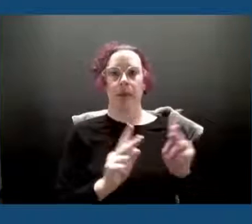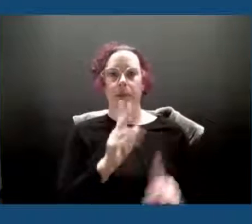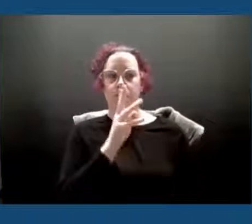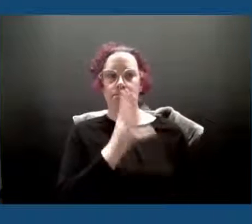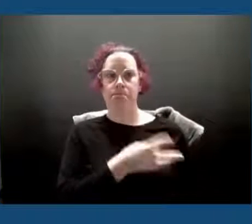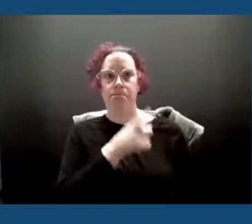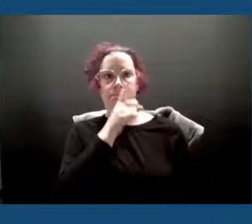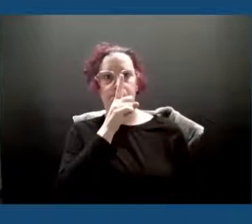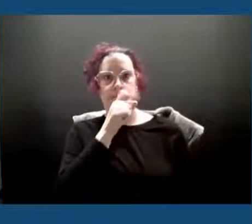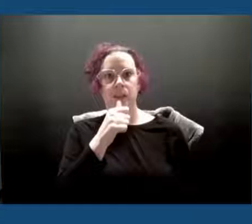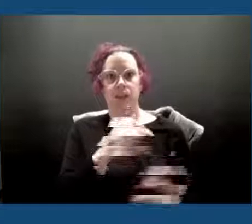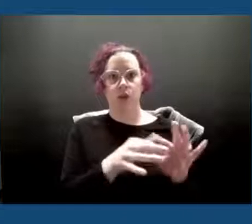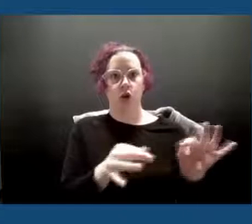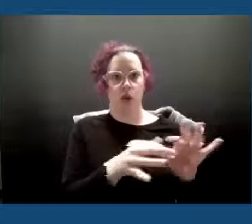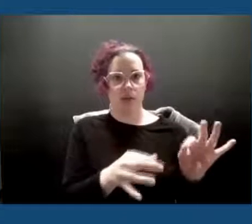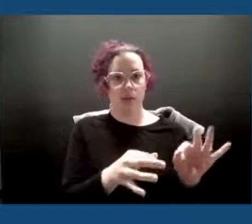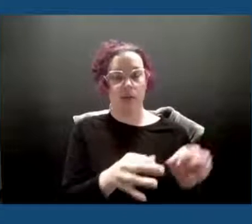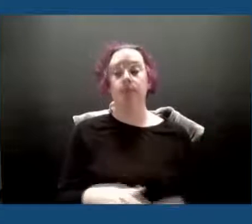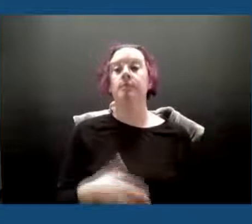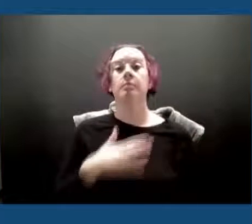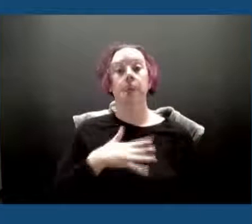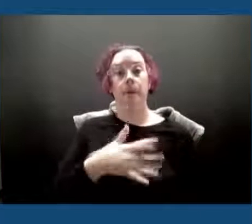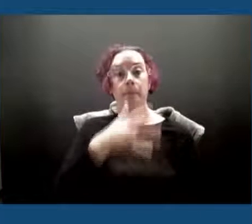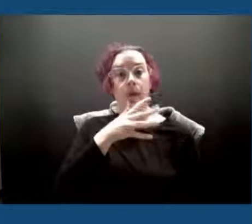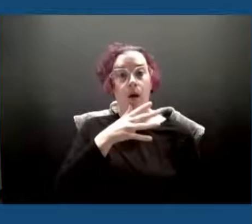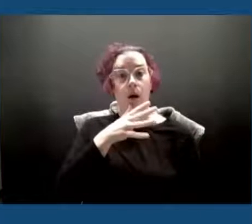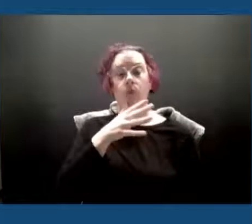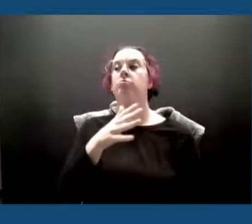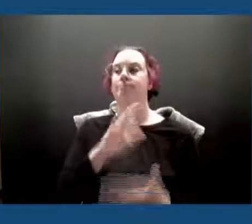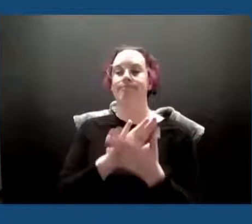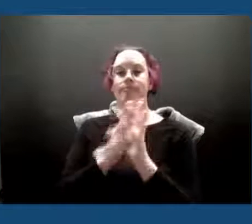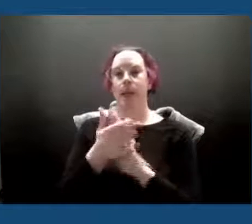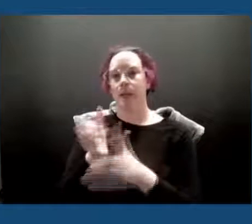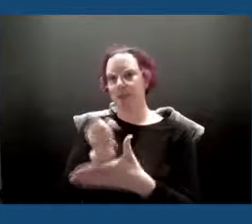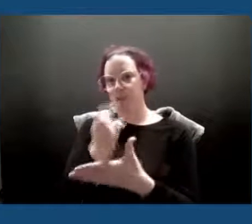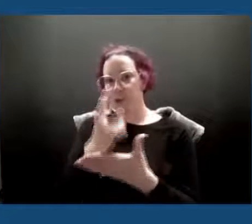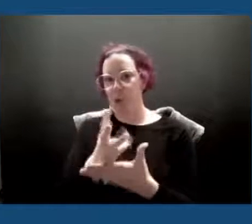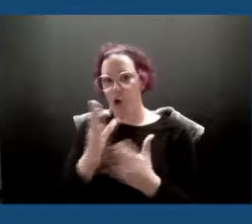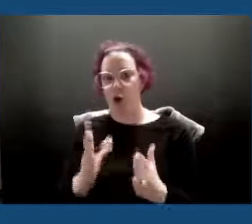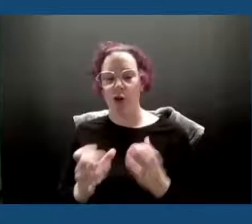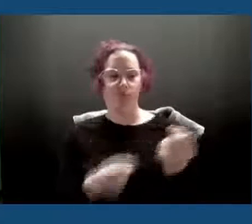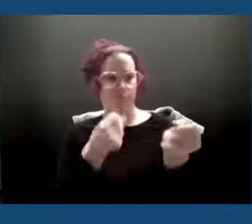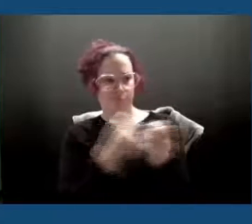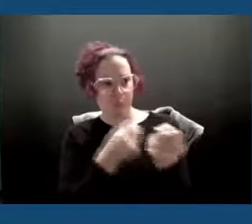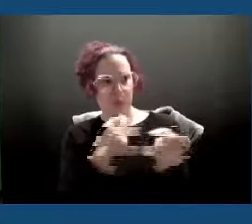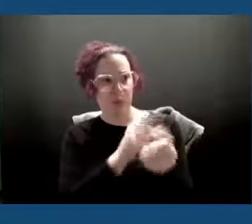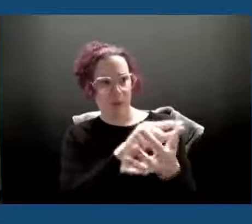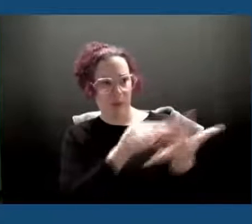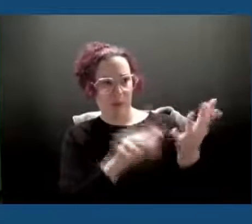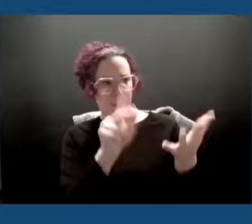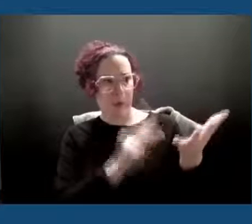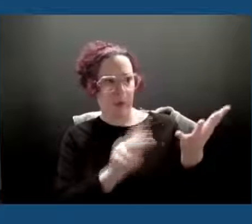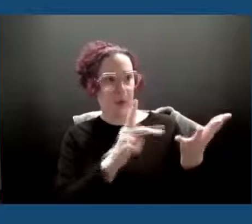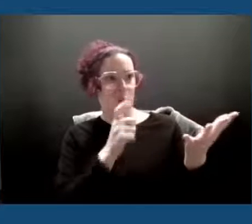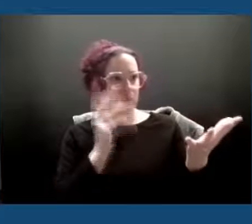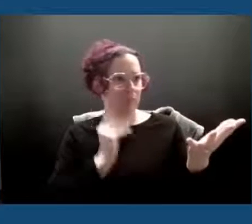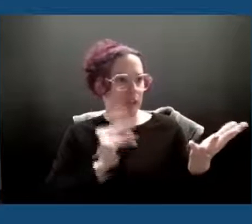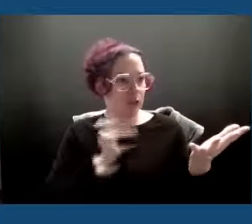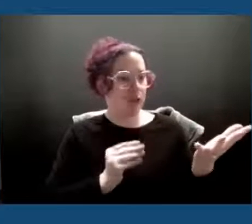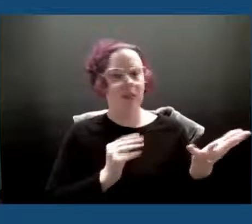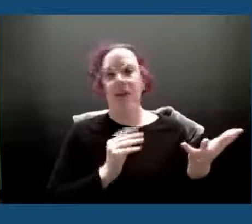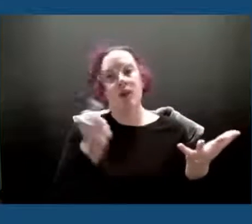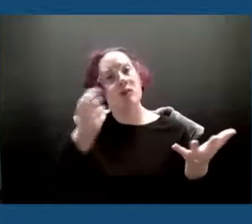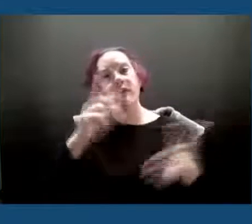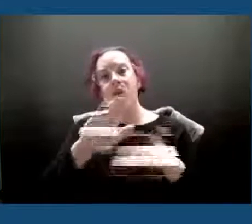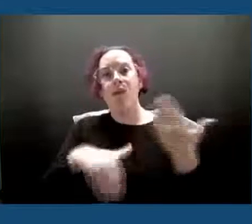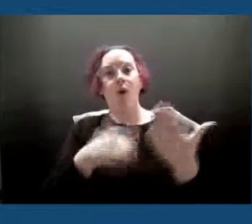social worker and a champion for these individuals, and they hit all socioeconomic incomes, all levels. I mean, it wasn't